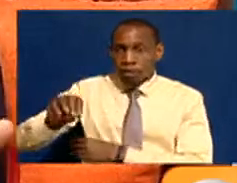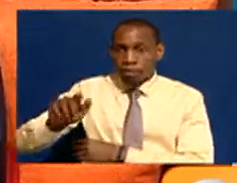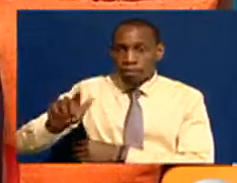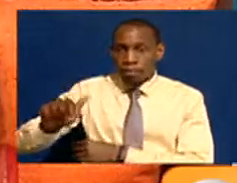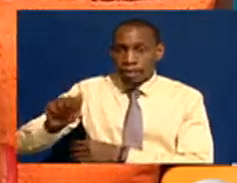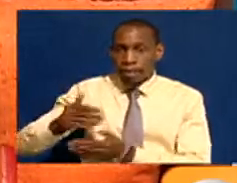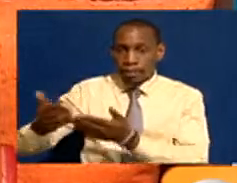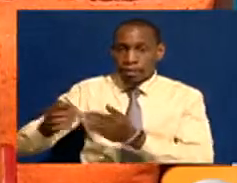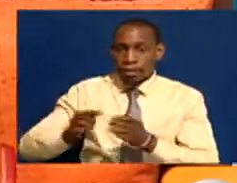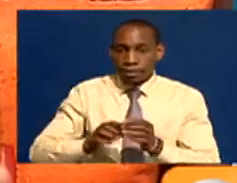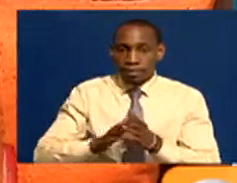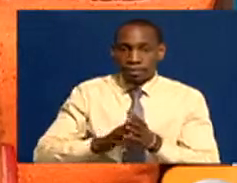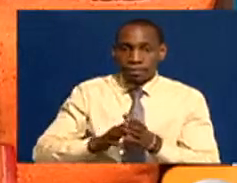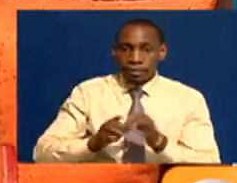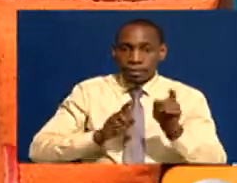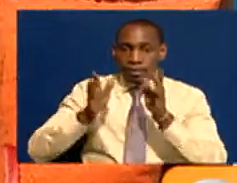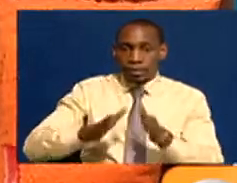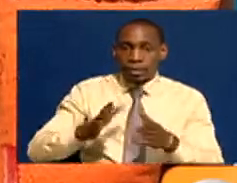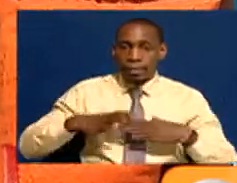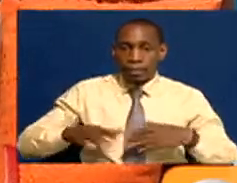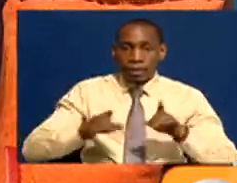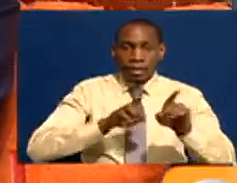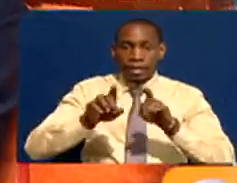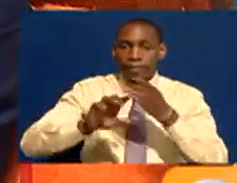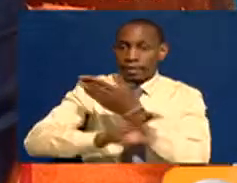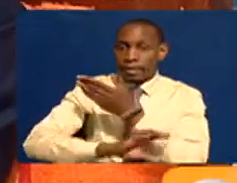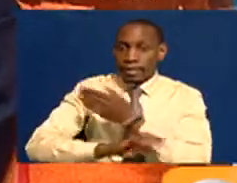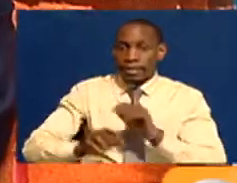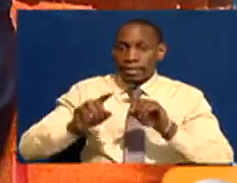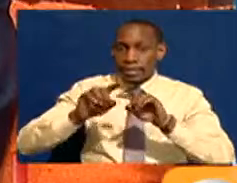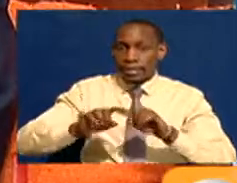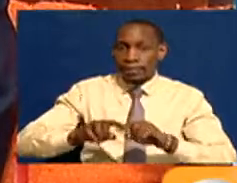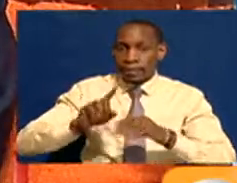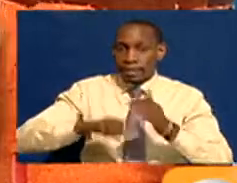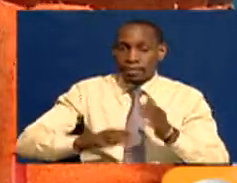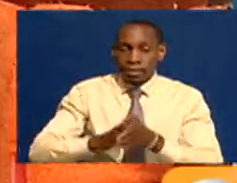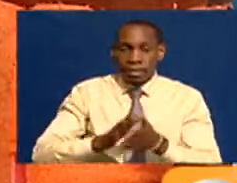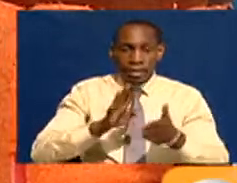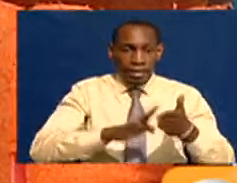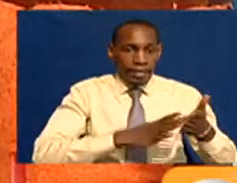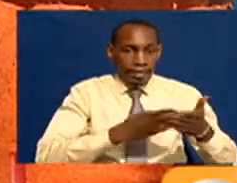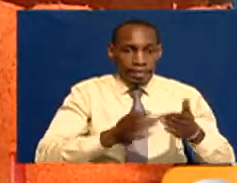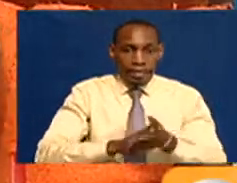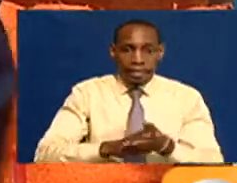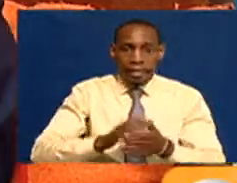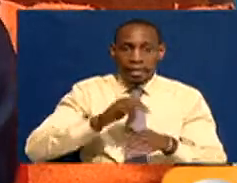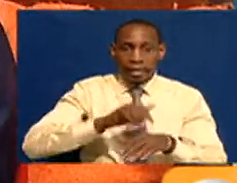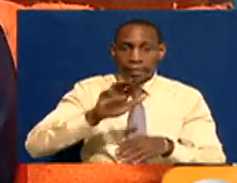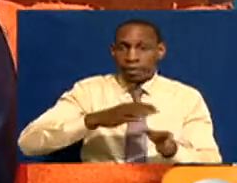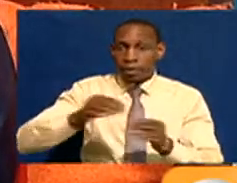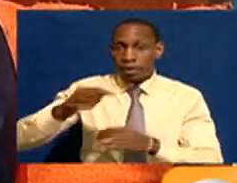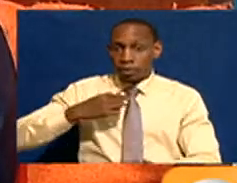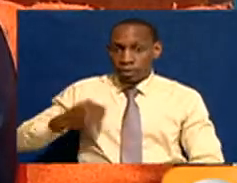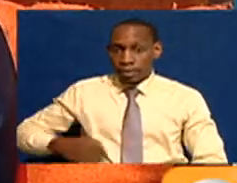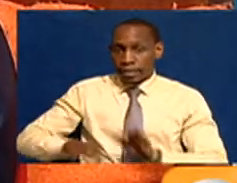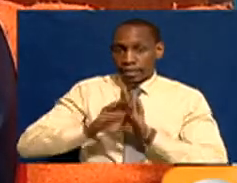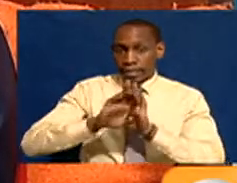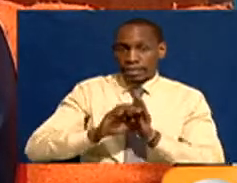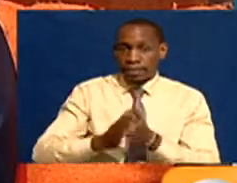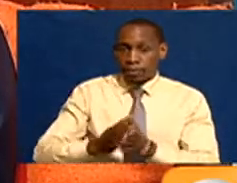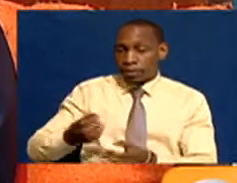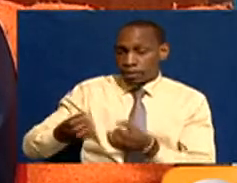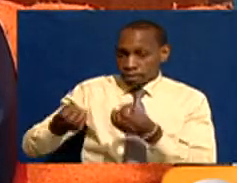more tourism, more people can travel around the country. So it depends on how you structure it. If you go to China, for example, I was being